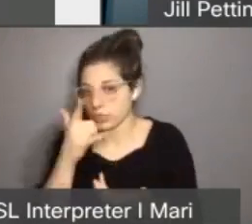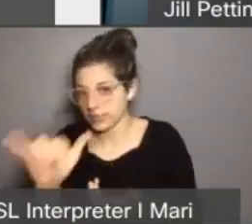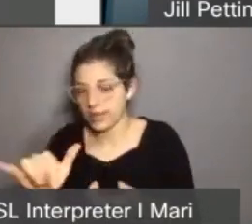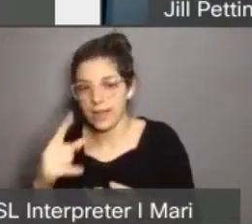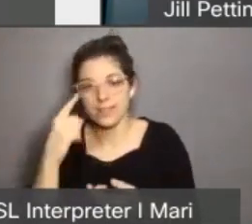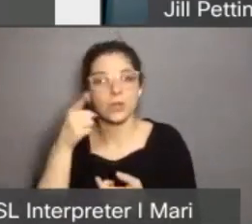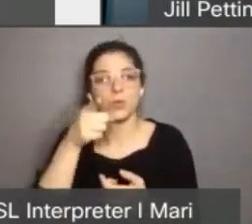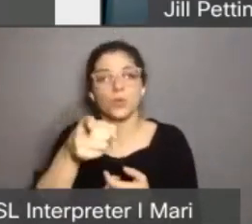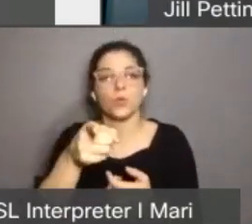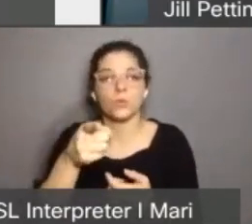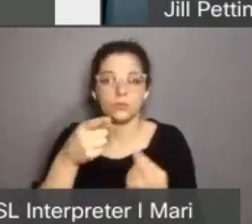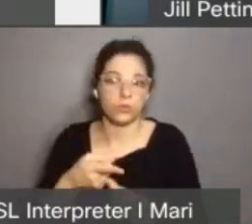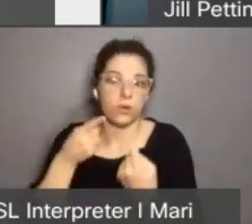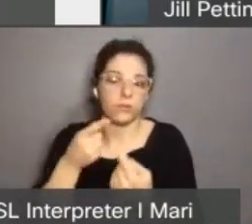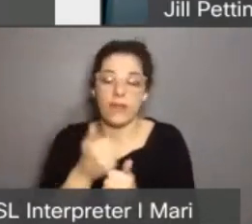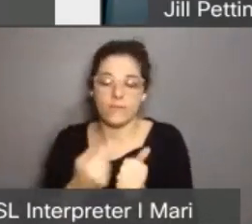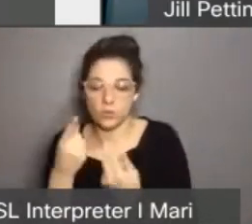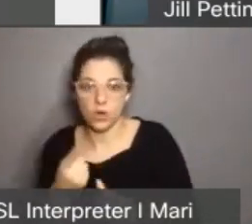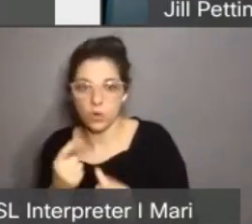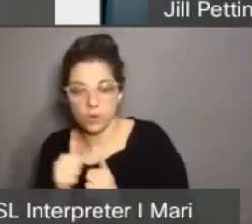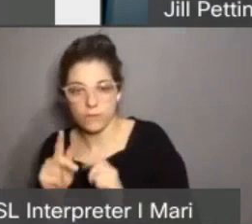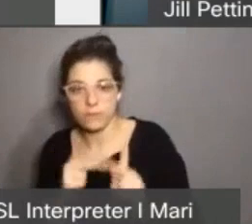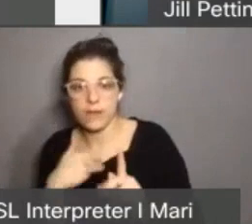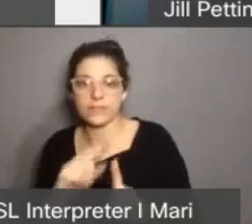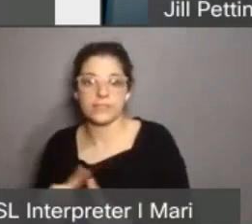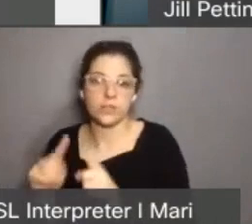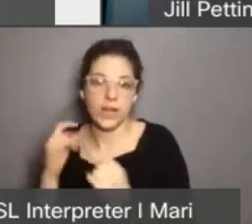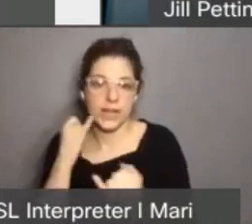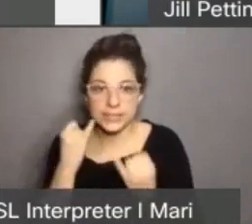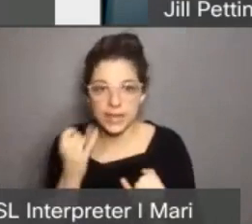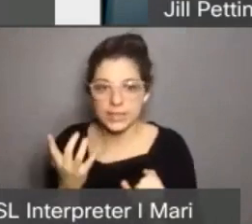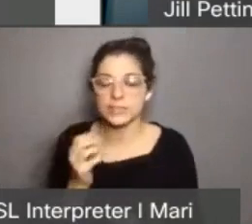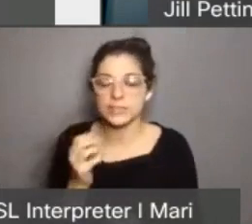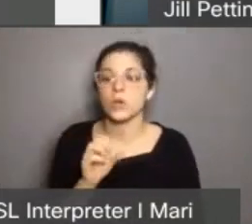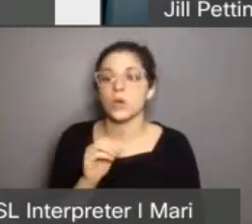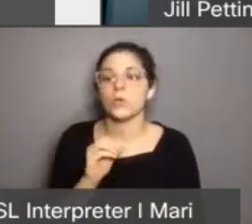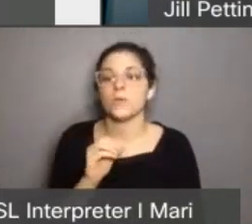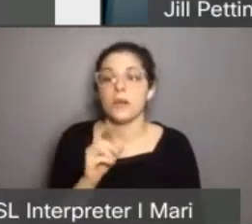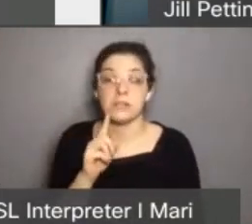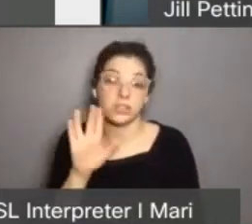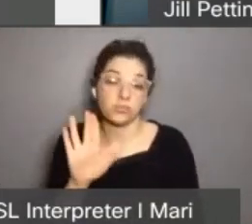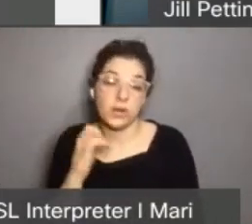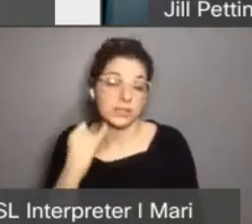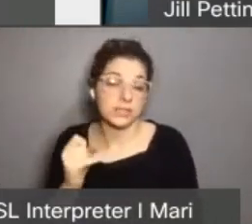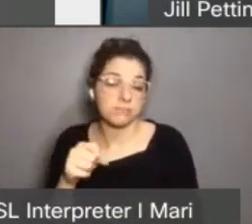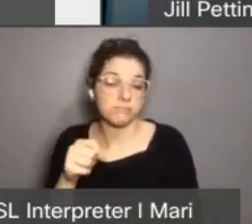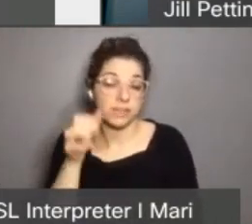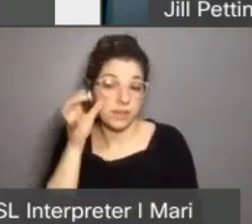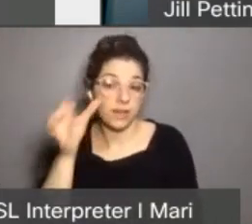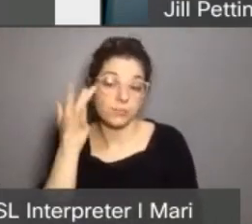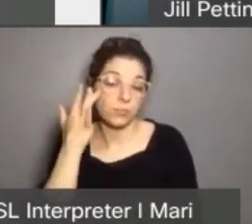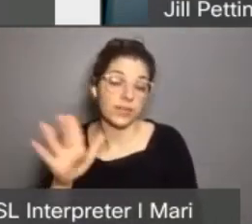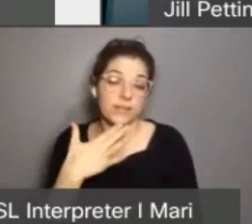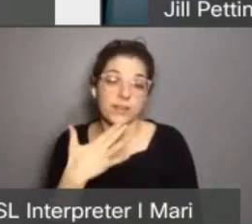might have to struggle, and everybody's going to struggle with people having a lot of different ideas. So so I think it's a great idea, though. The concept is brilliant. Thank